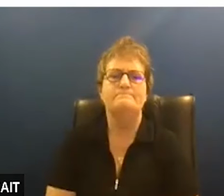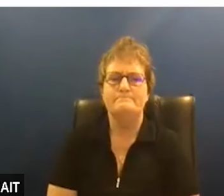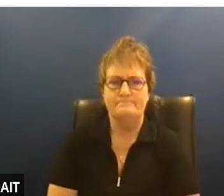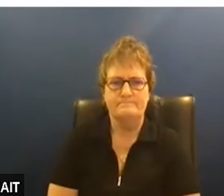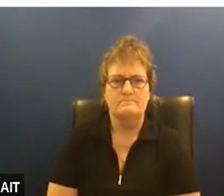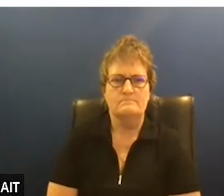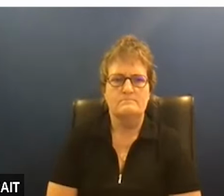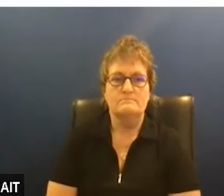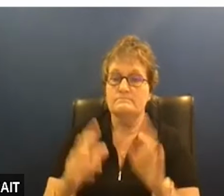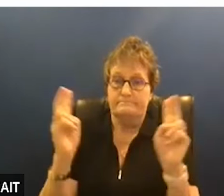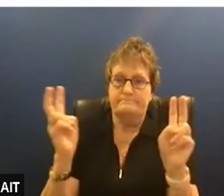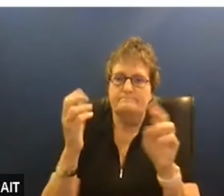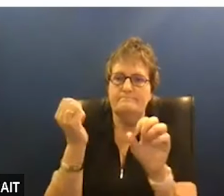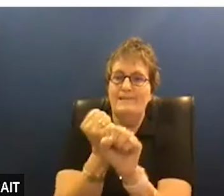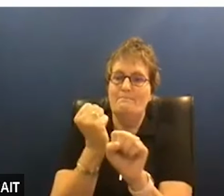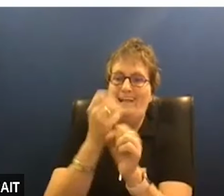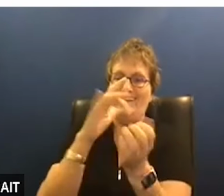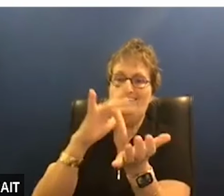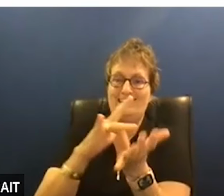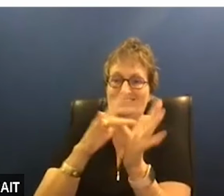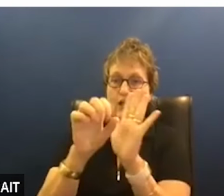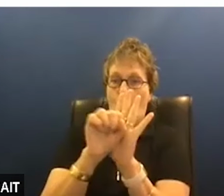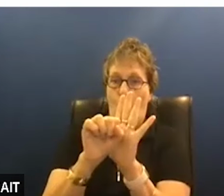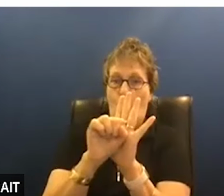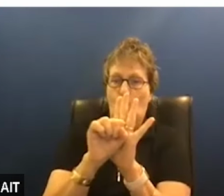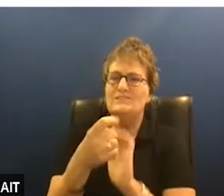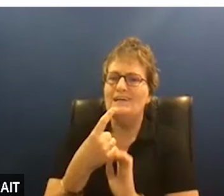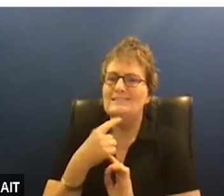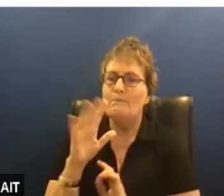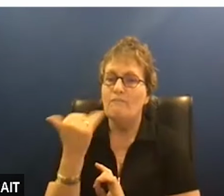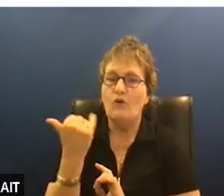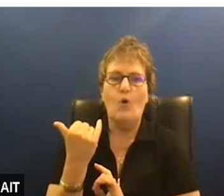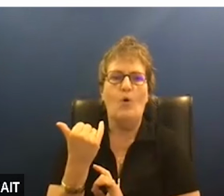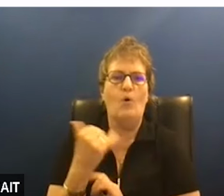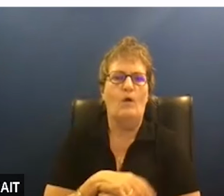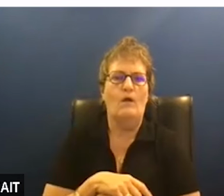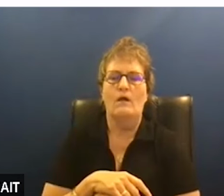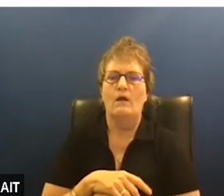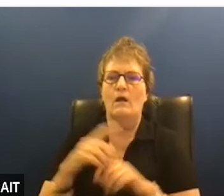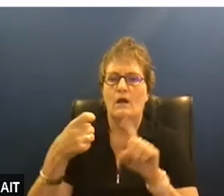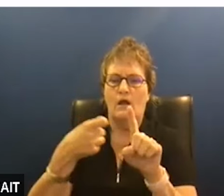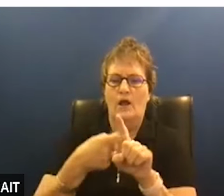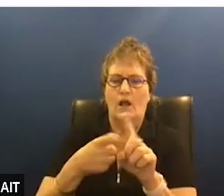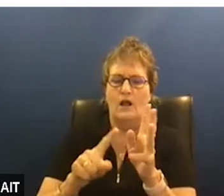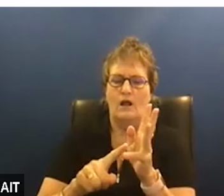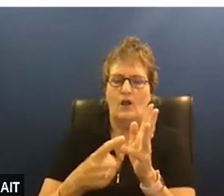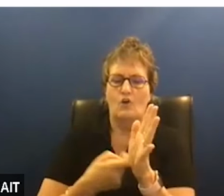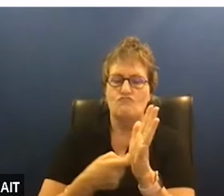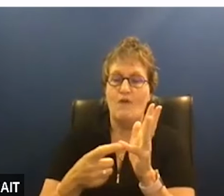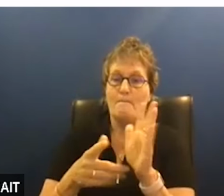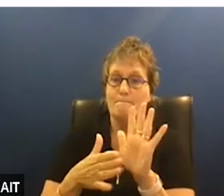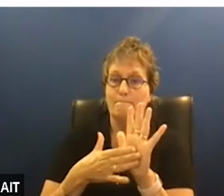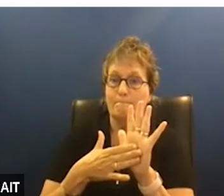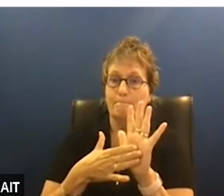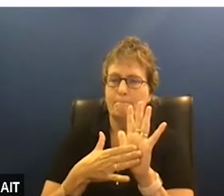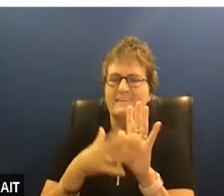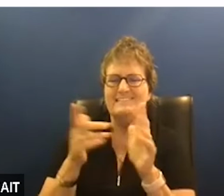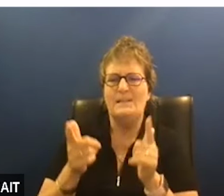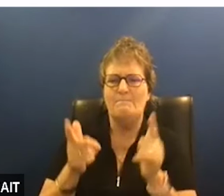These are the Making Center logos that I referenced earlier. Karam, the manager of the Making Center, has done some really great work